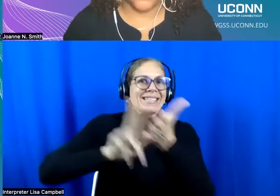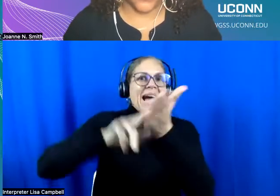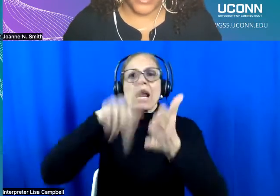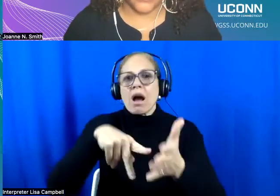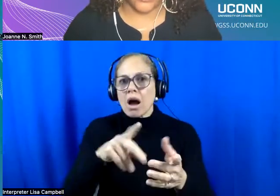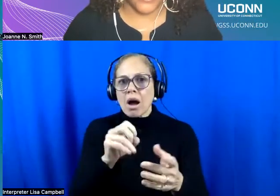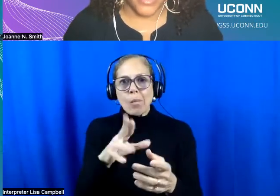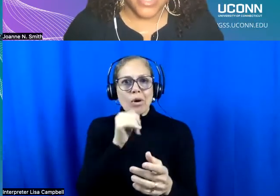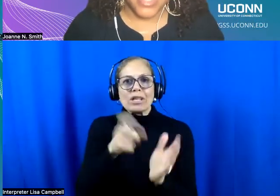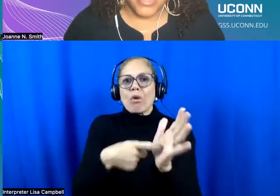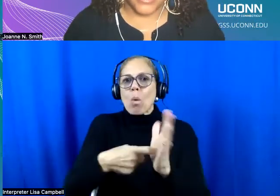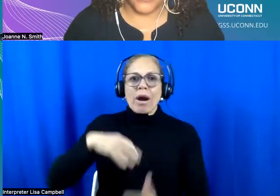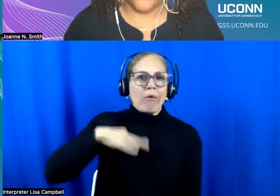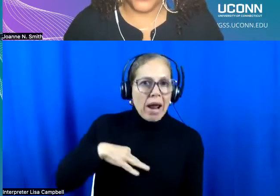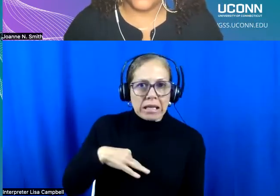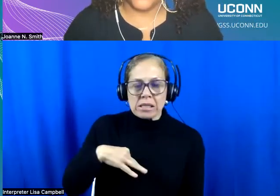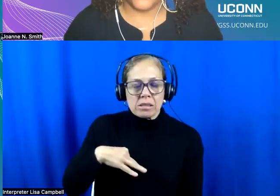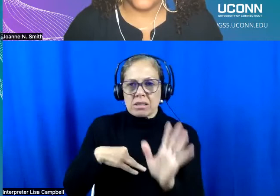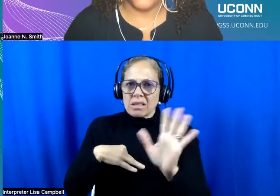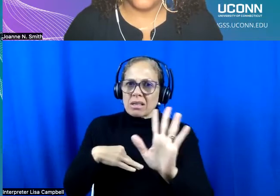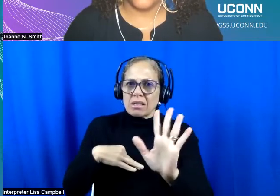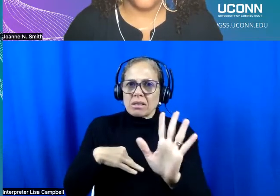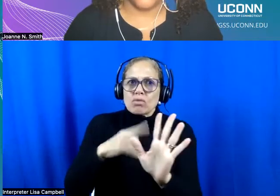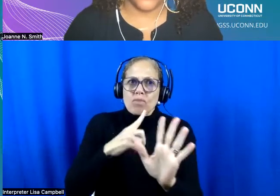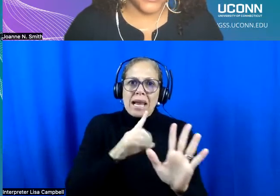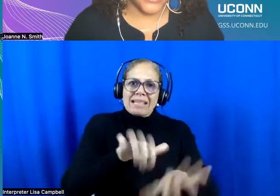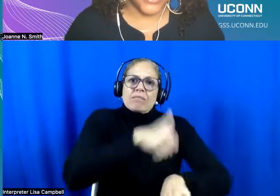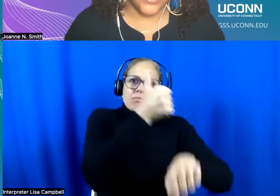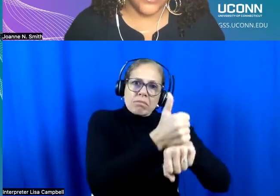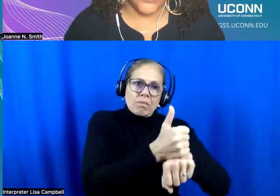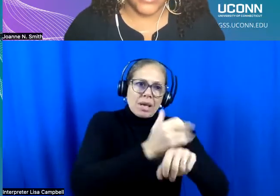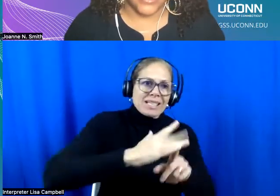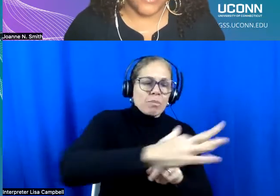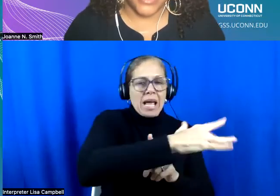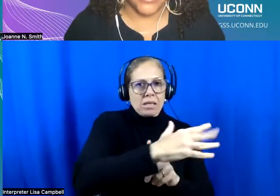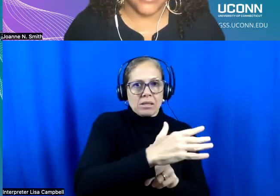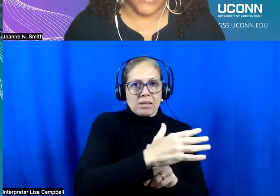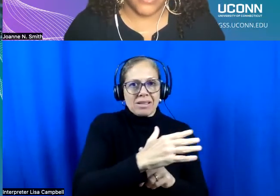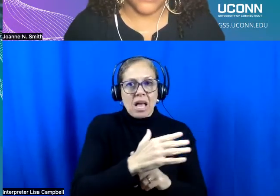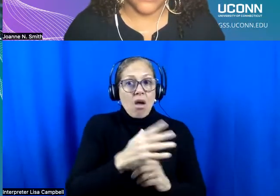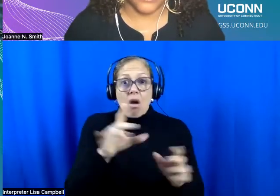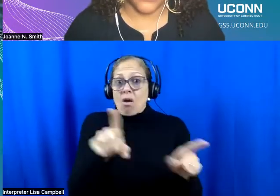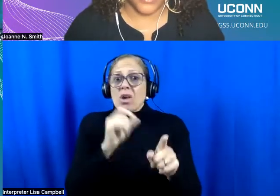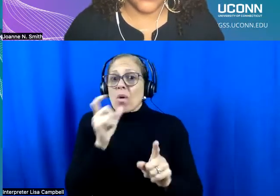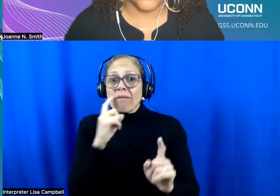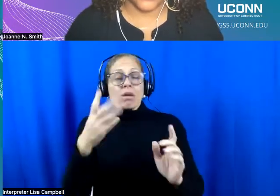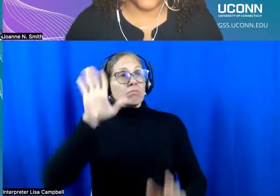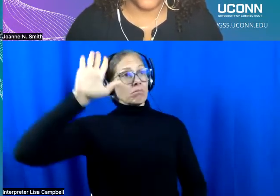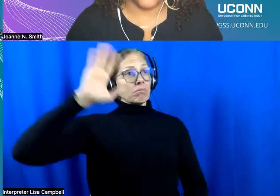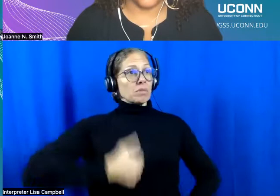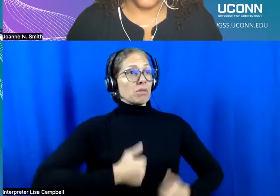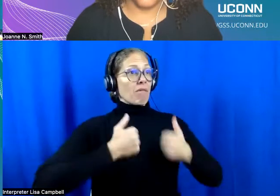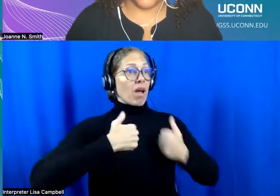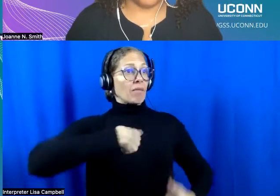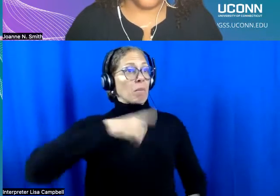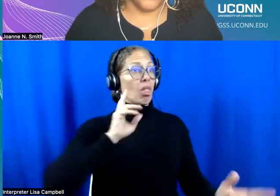doesn't require credits, that just actually doesn't even require you identifying as a survivor. Requires actually